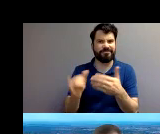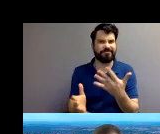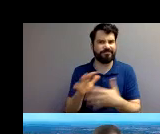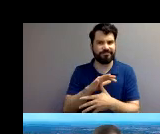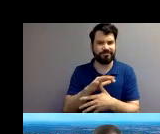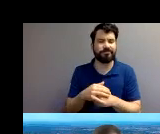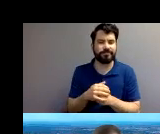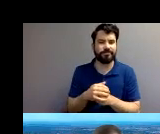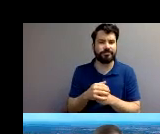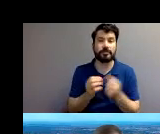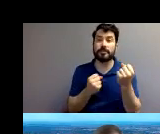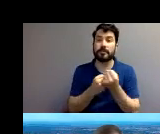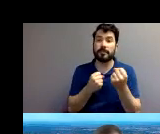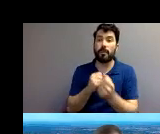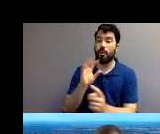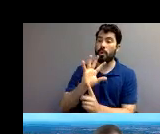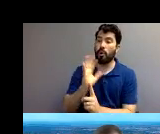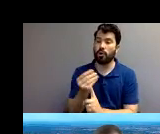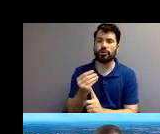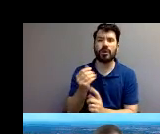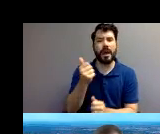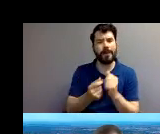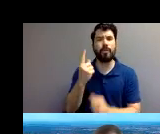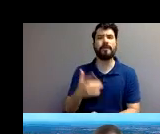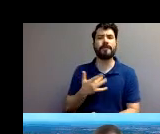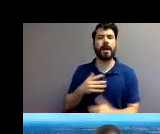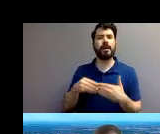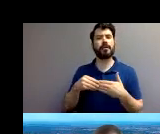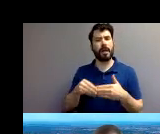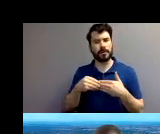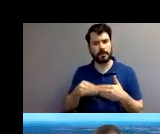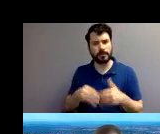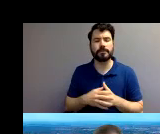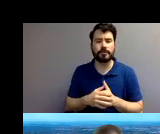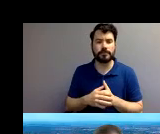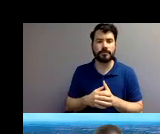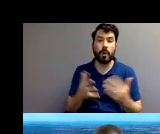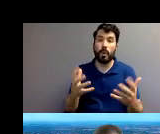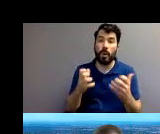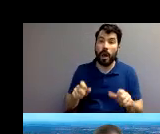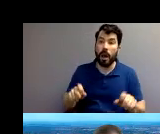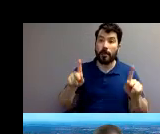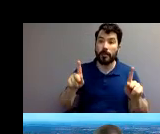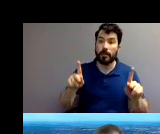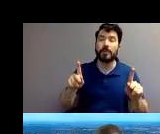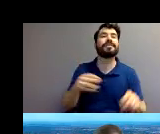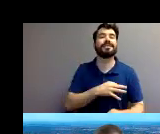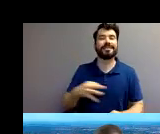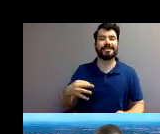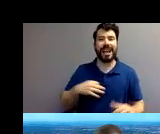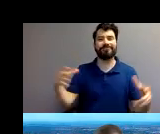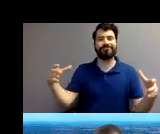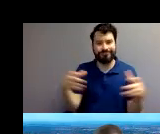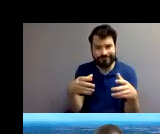of flexibility by all of us. And we also want to create opportunities for staff to reconnect. It's been